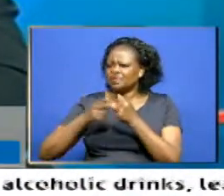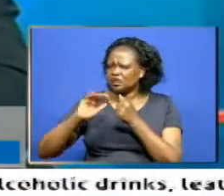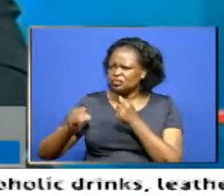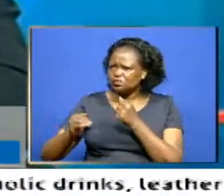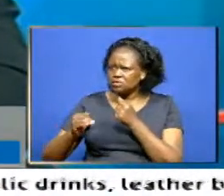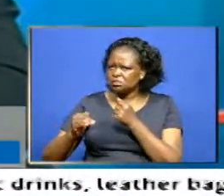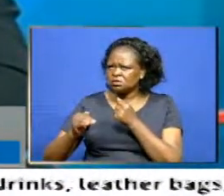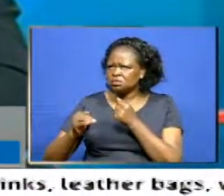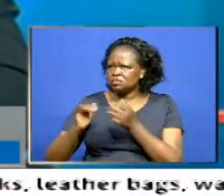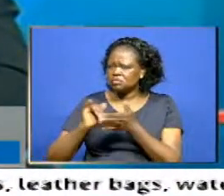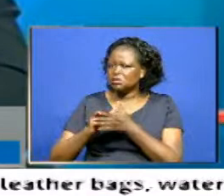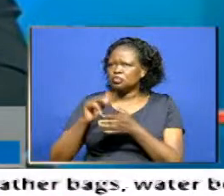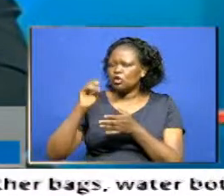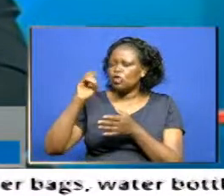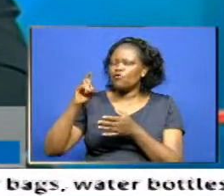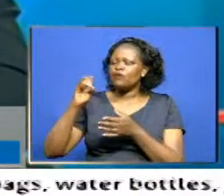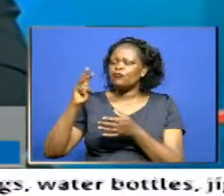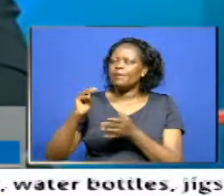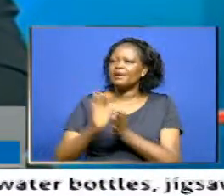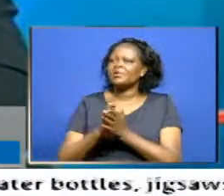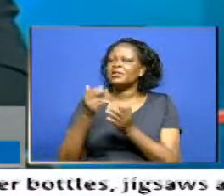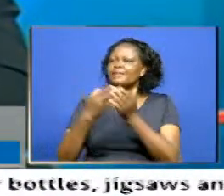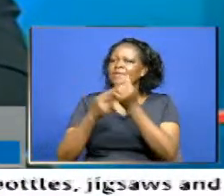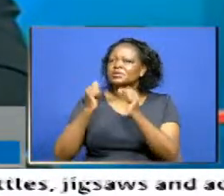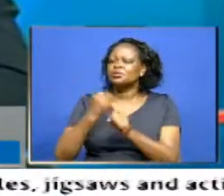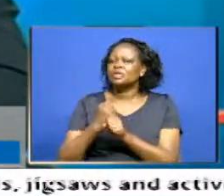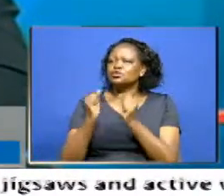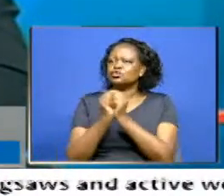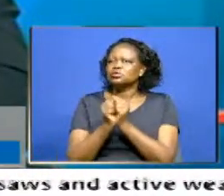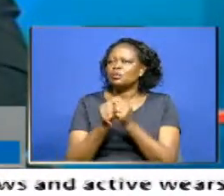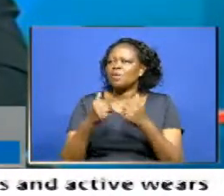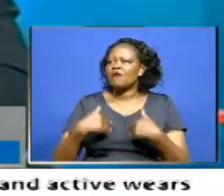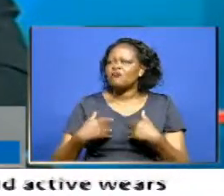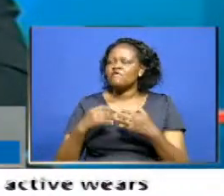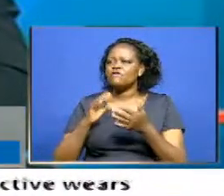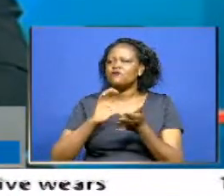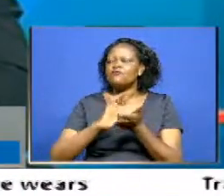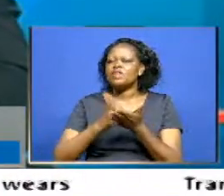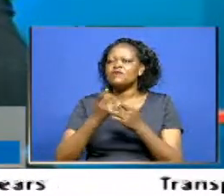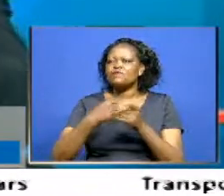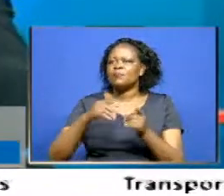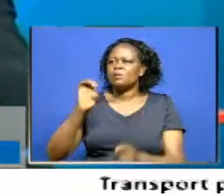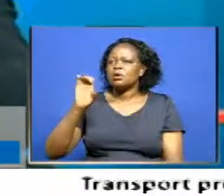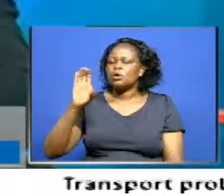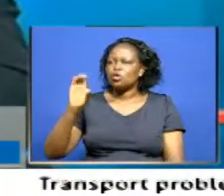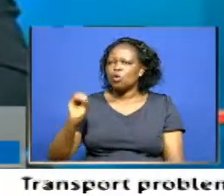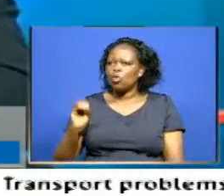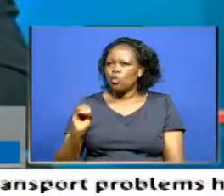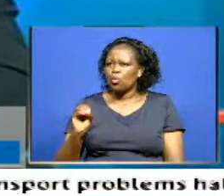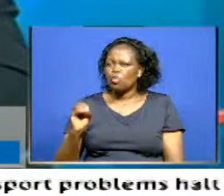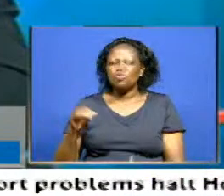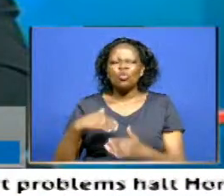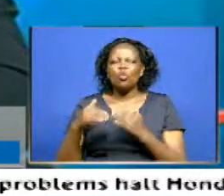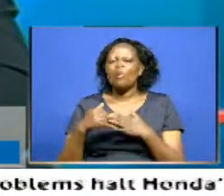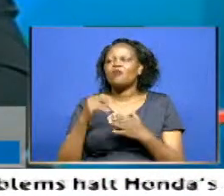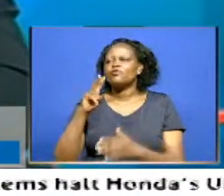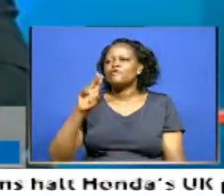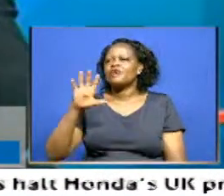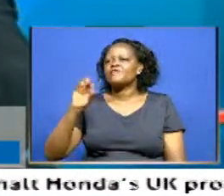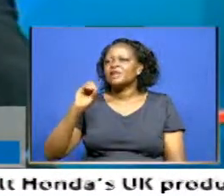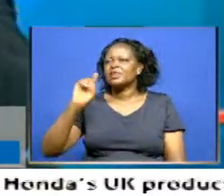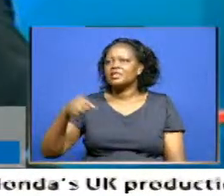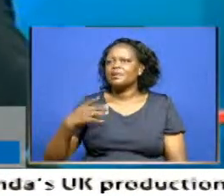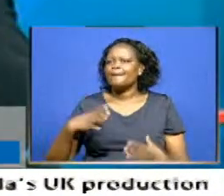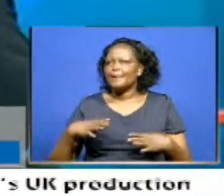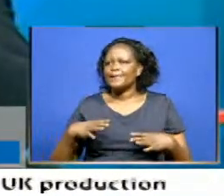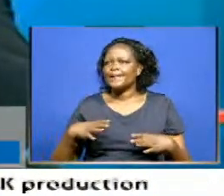and other partners are working in, we have funding from ECHO, for example, from the European Union, and we're reaching in total about 250,000 people.